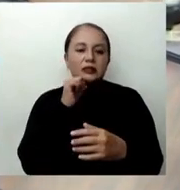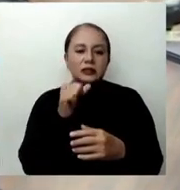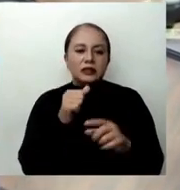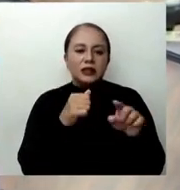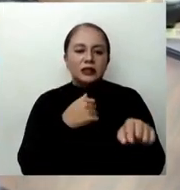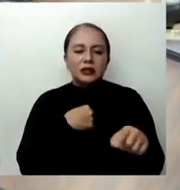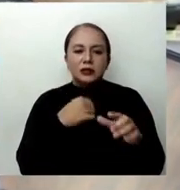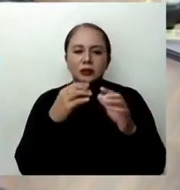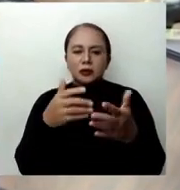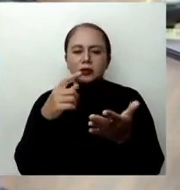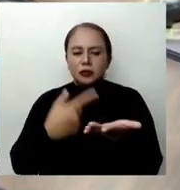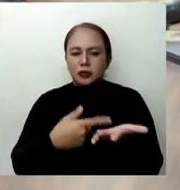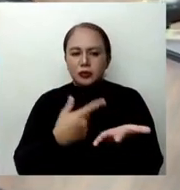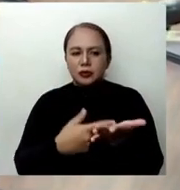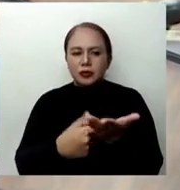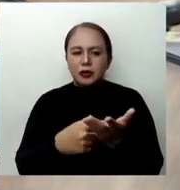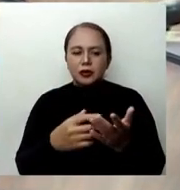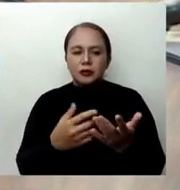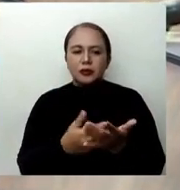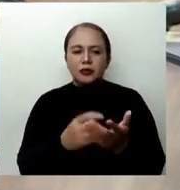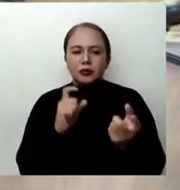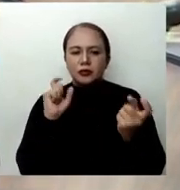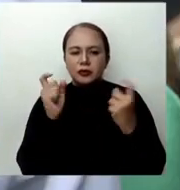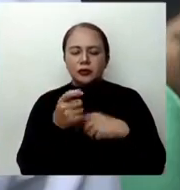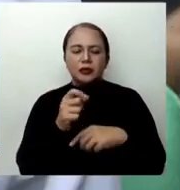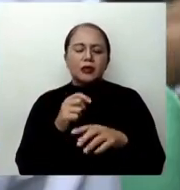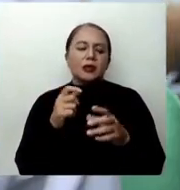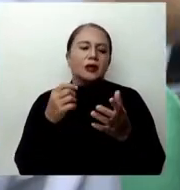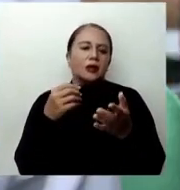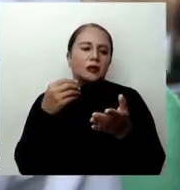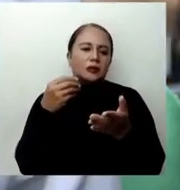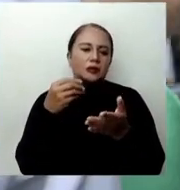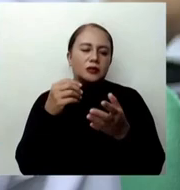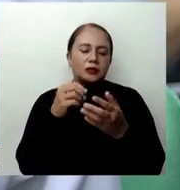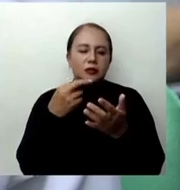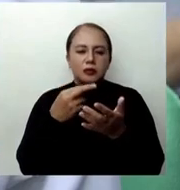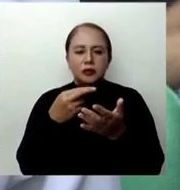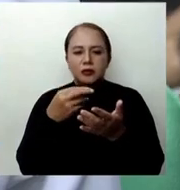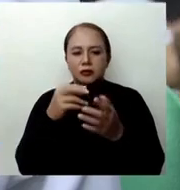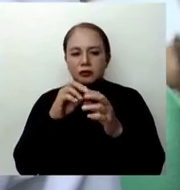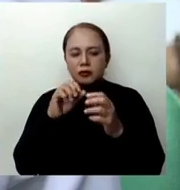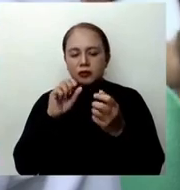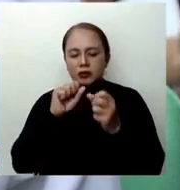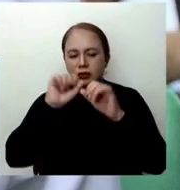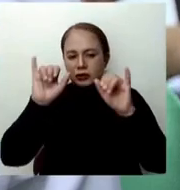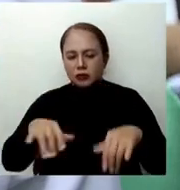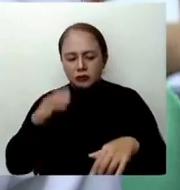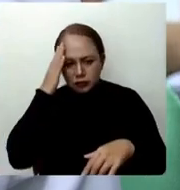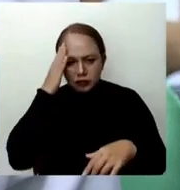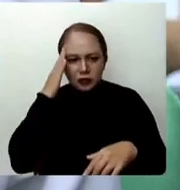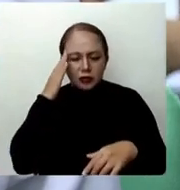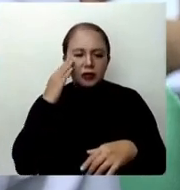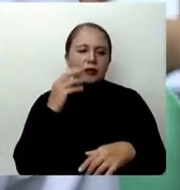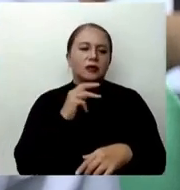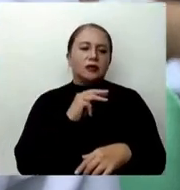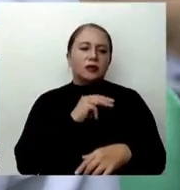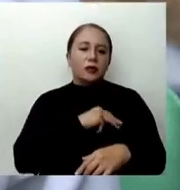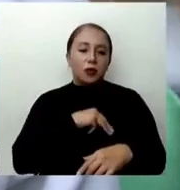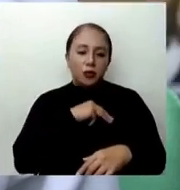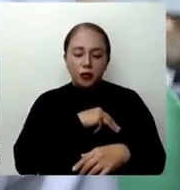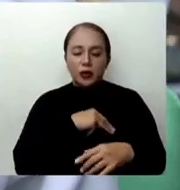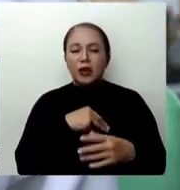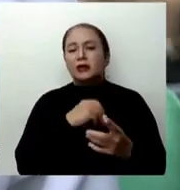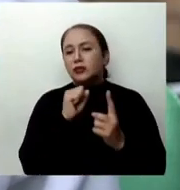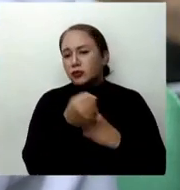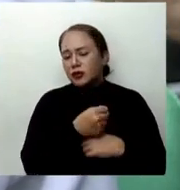discussions on reforms in the pension system. The DND and DAP respectfully appeals that the morale and welfare of our soldiers be